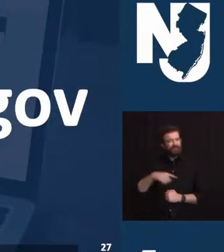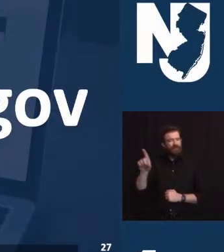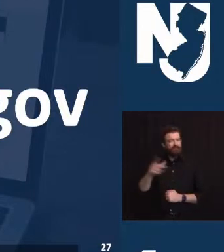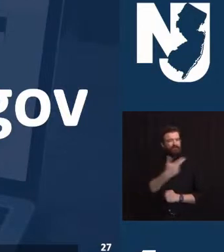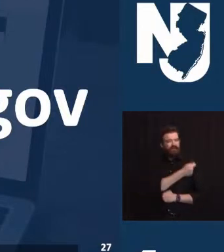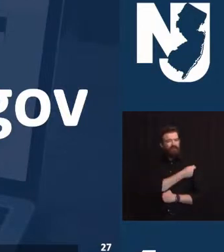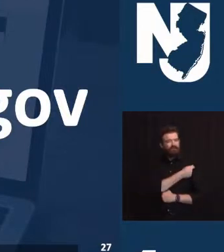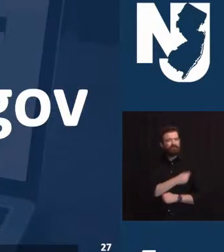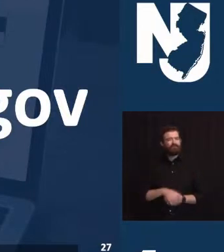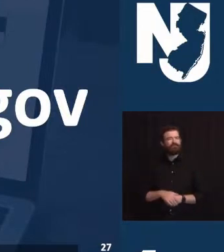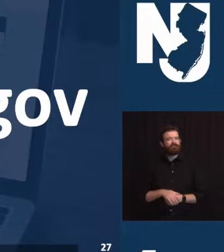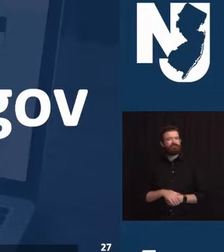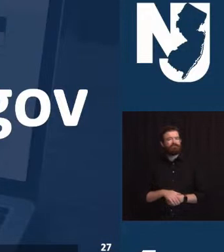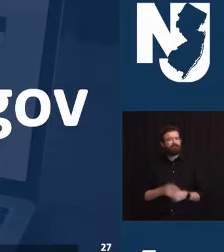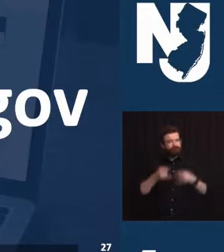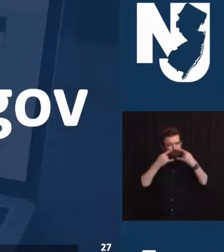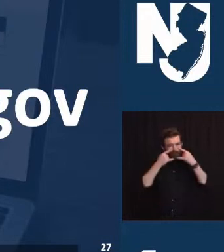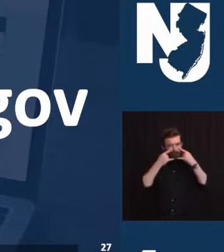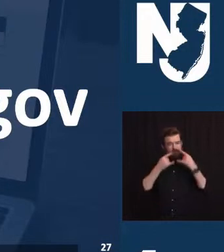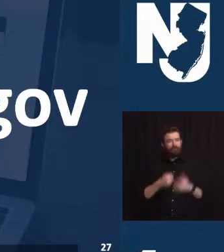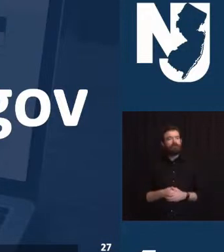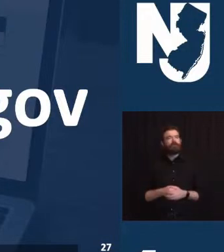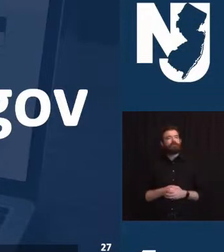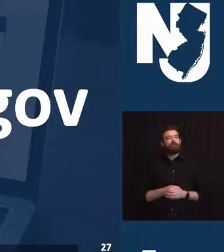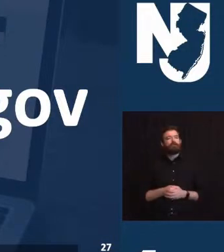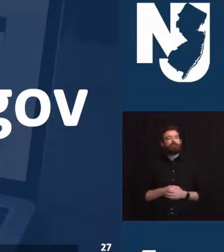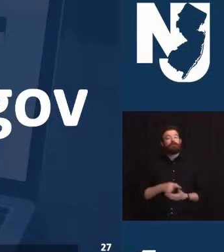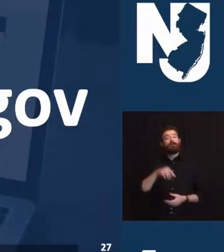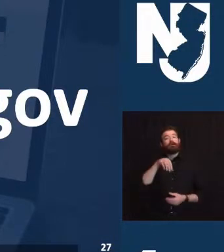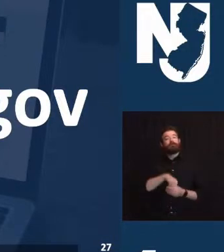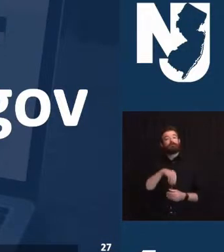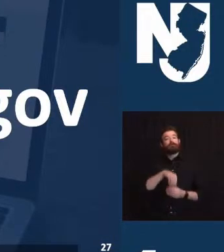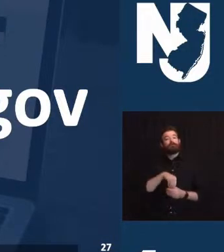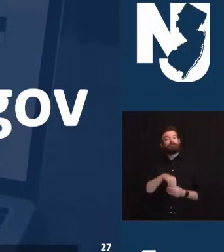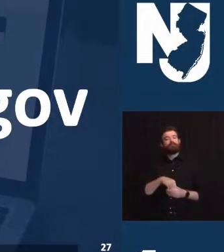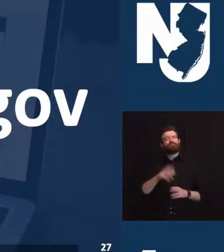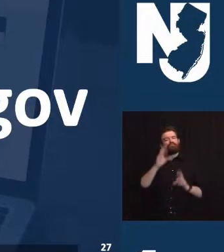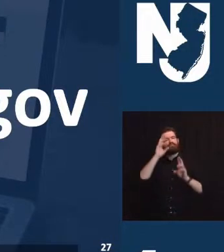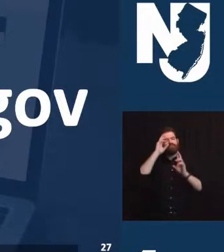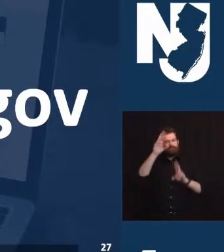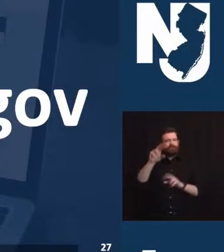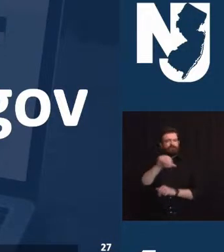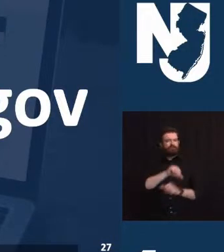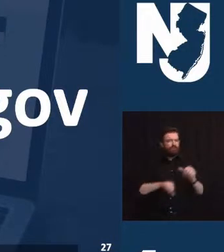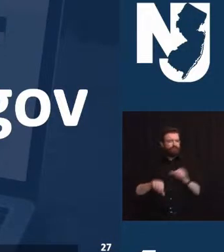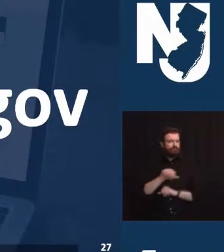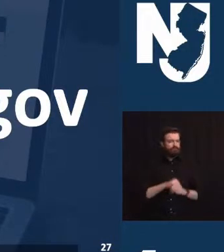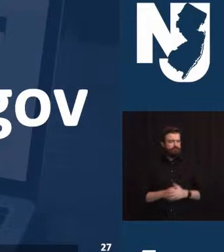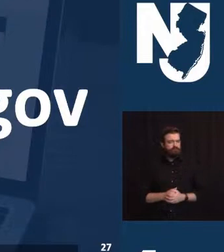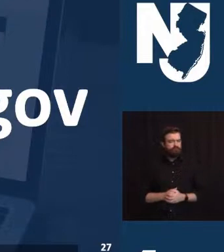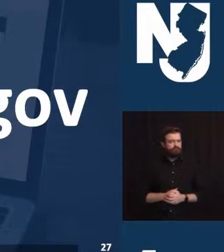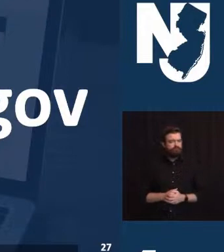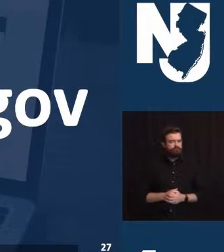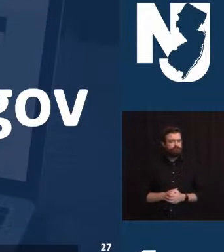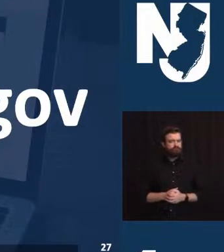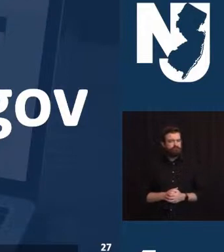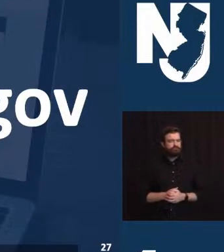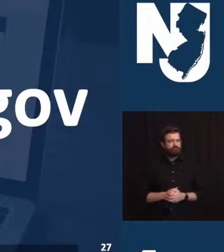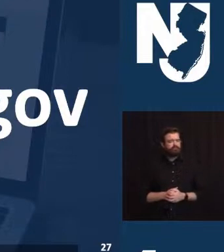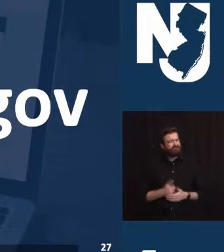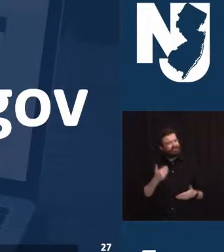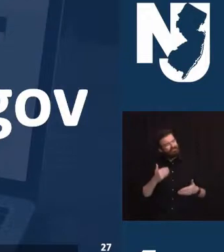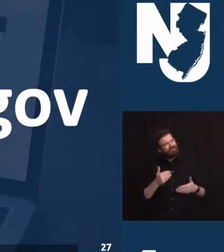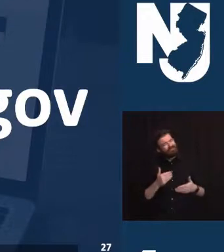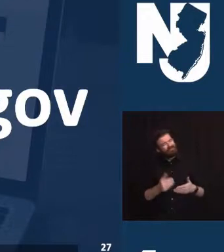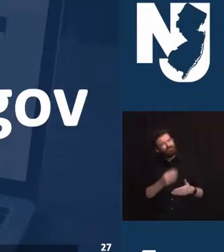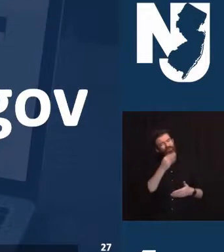indoors. Let's be respectful and compassionate to one another. We are very close. As I said, we've got this thing on the run. With every